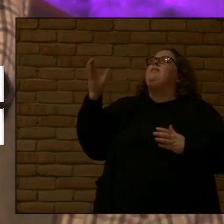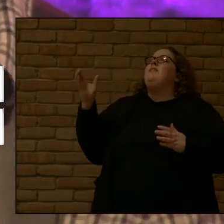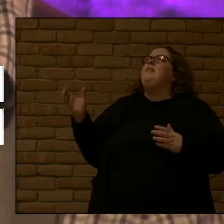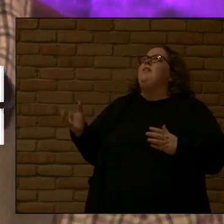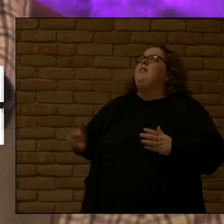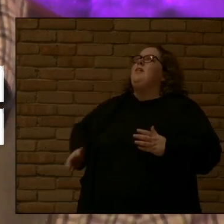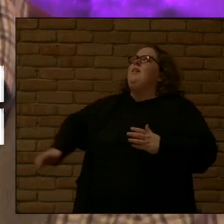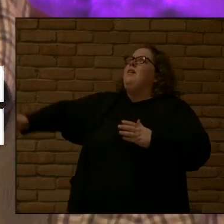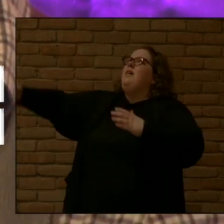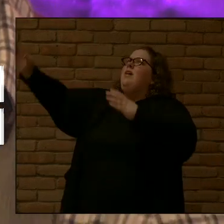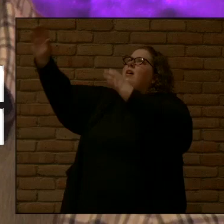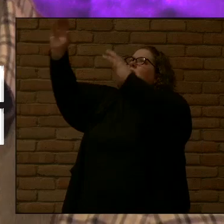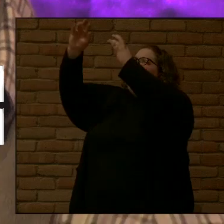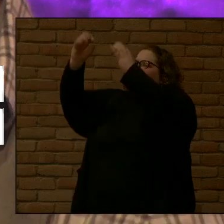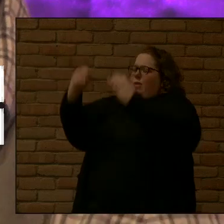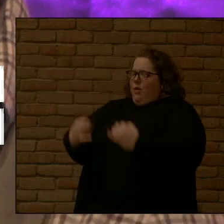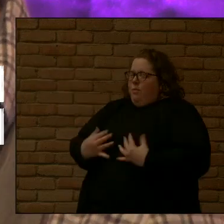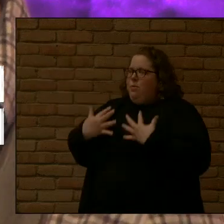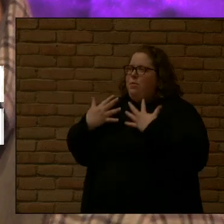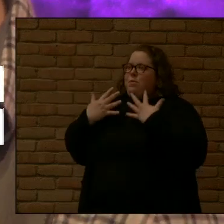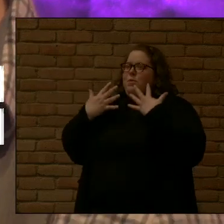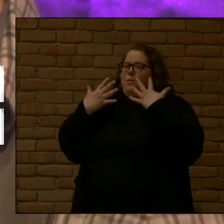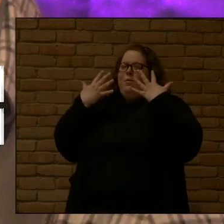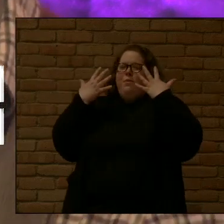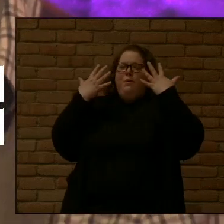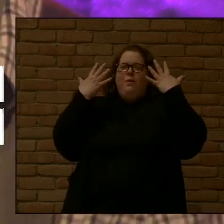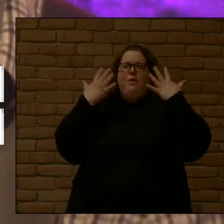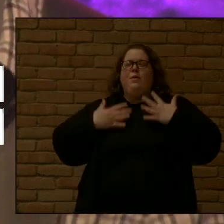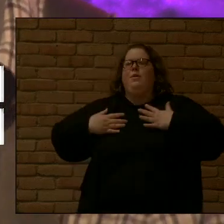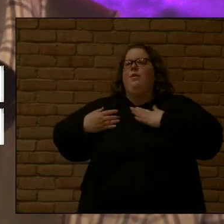be magnified in me.